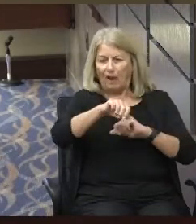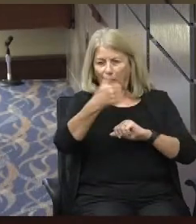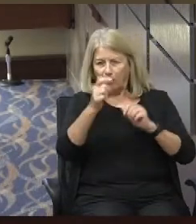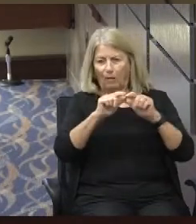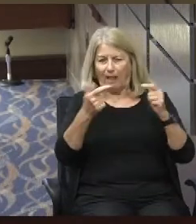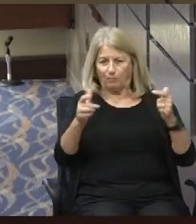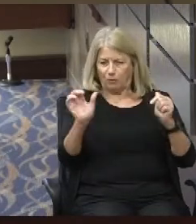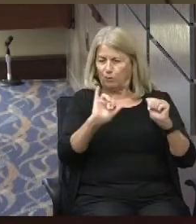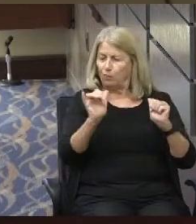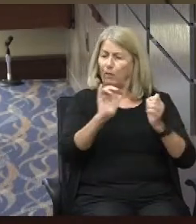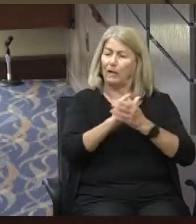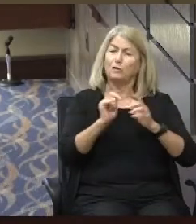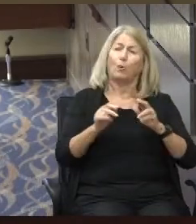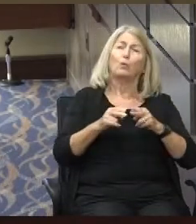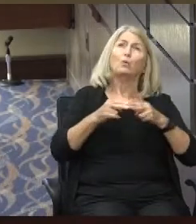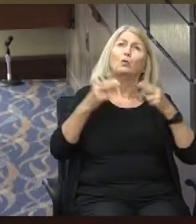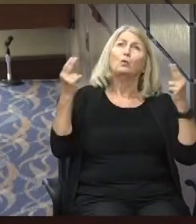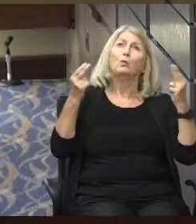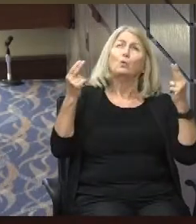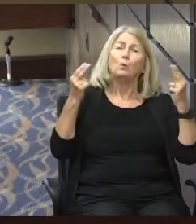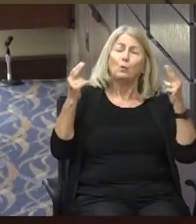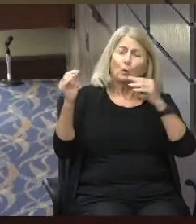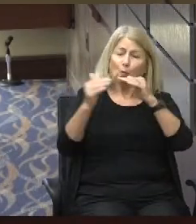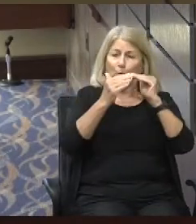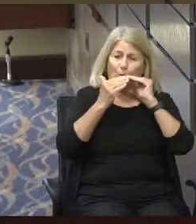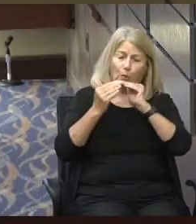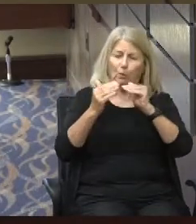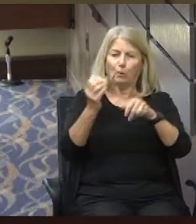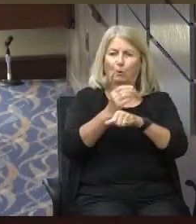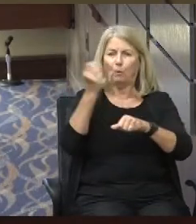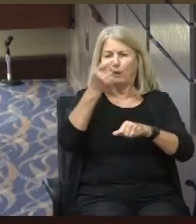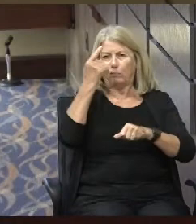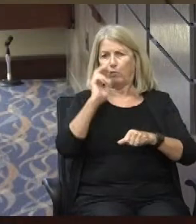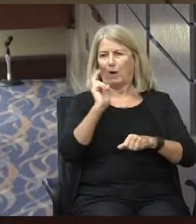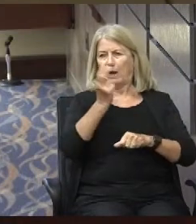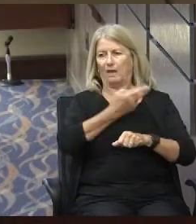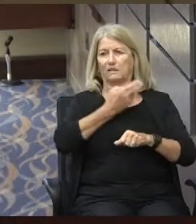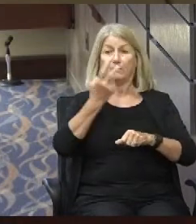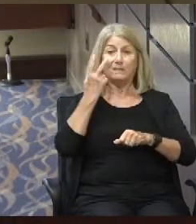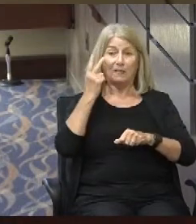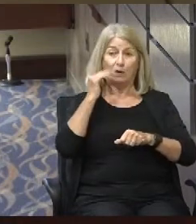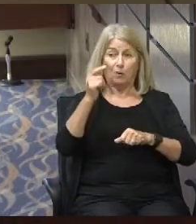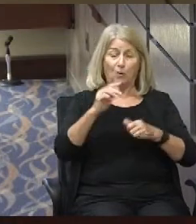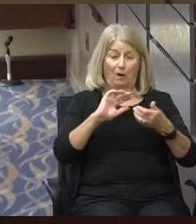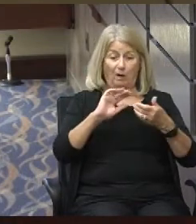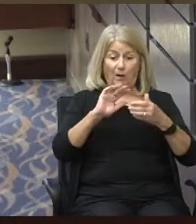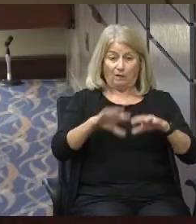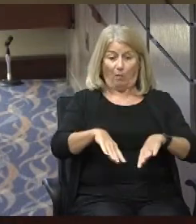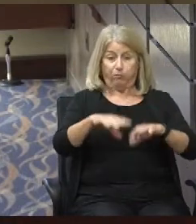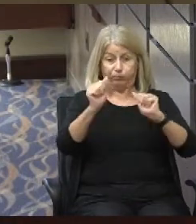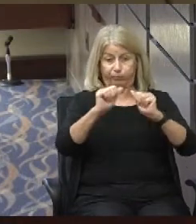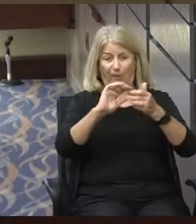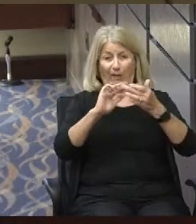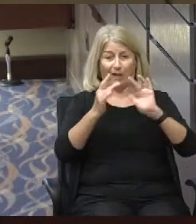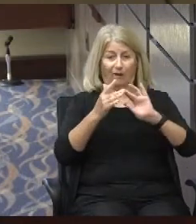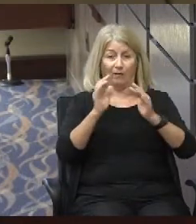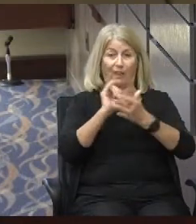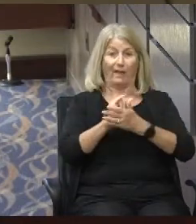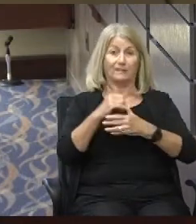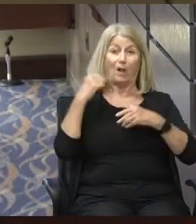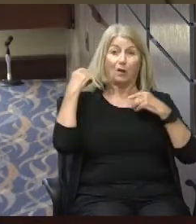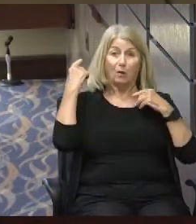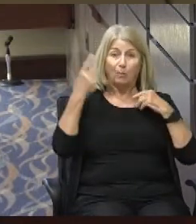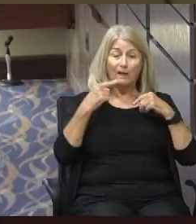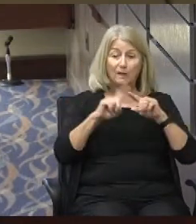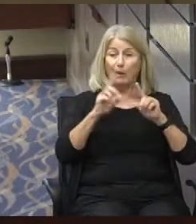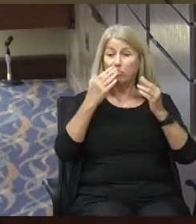That's a huge equity win for us. The fact that y'all casually were like, let's take on the intranet while we're at it is insane, but thank you for that. I'm